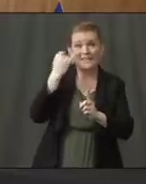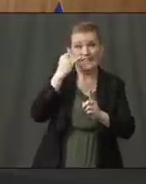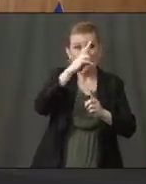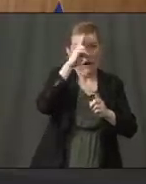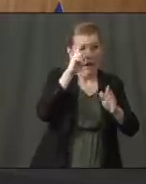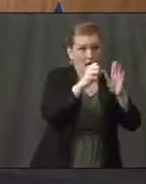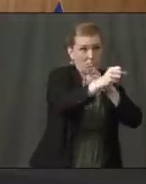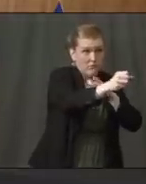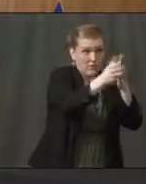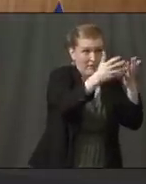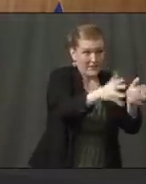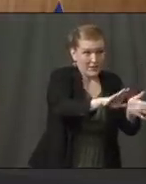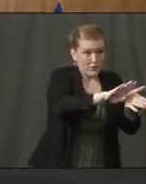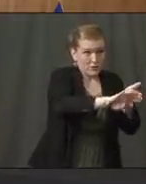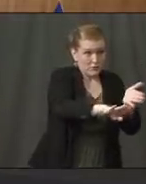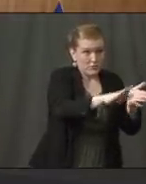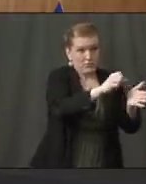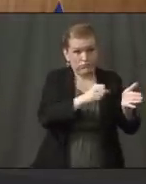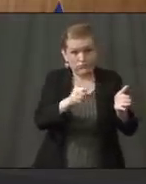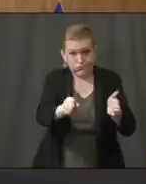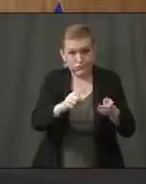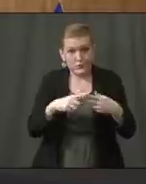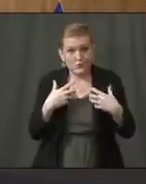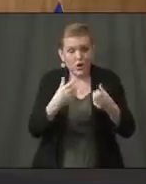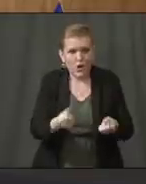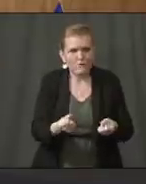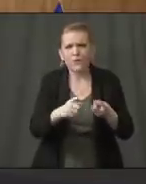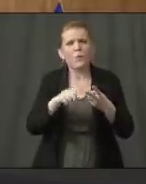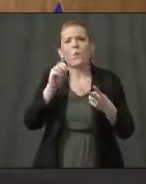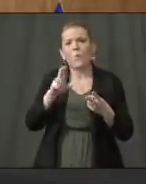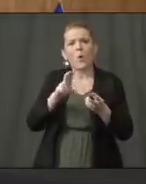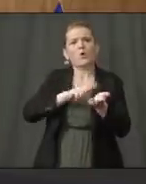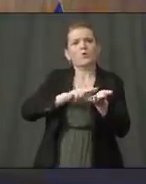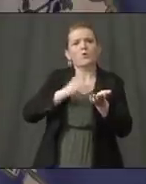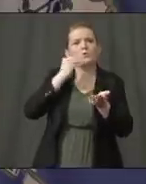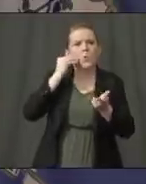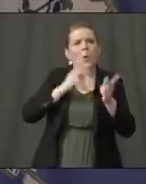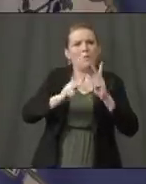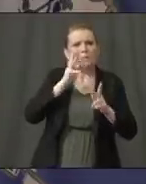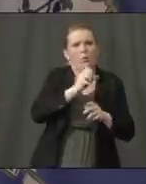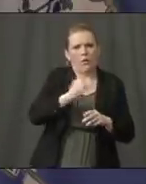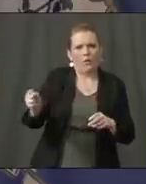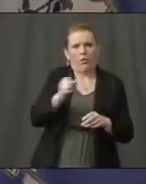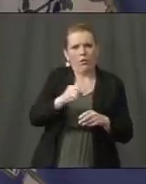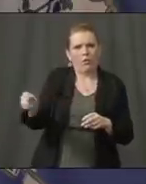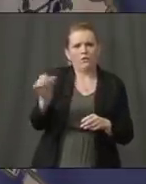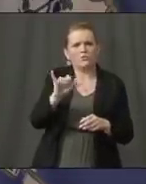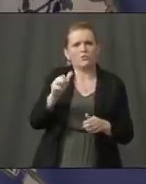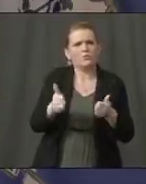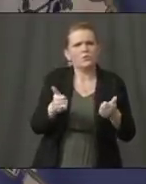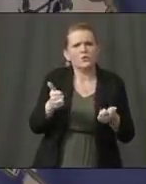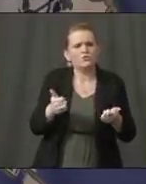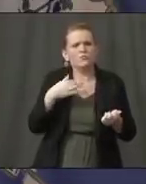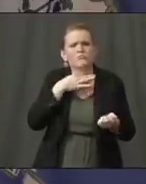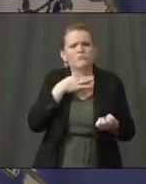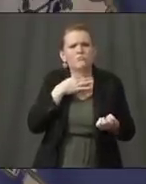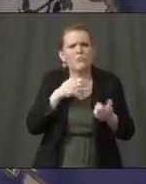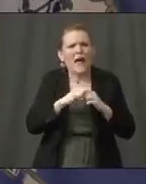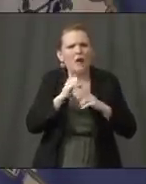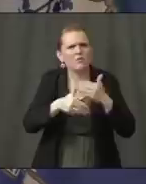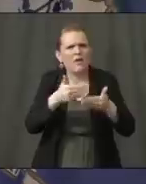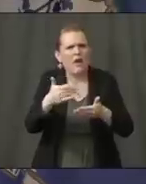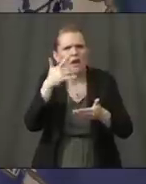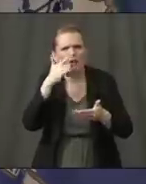COVID-only homes? And is that a voluntary thing if that is happening? Well, let me start, and then Josh can fill in the